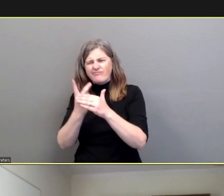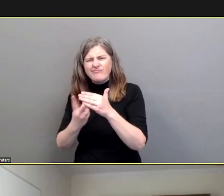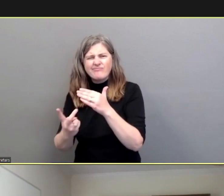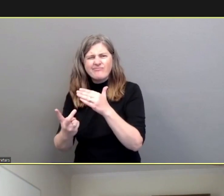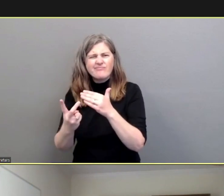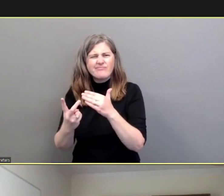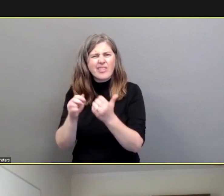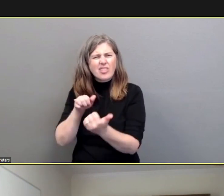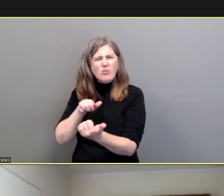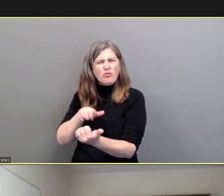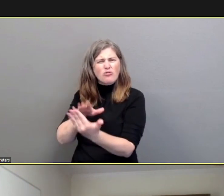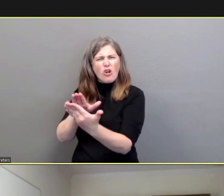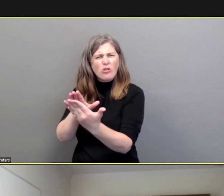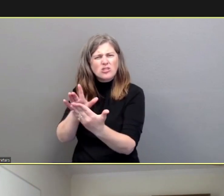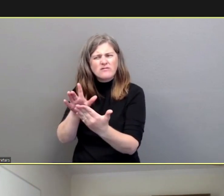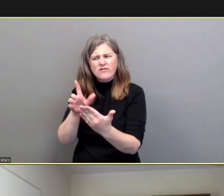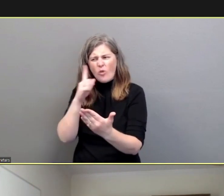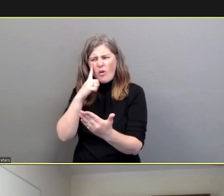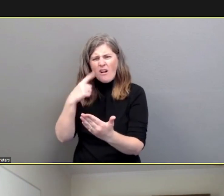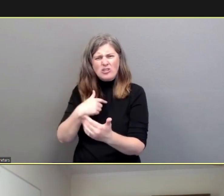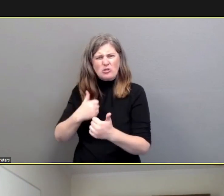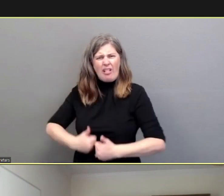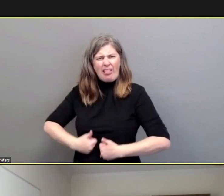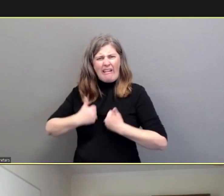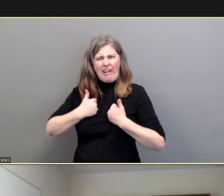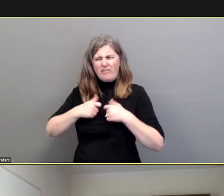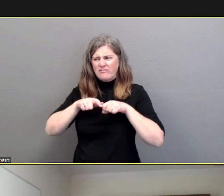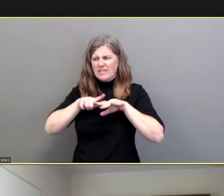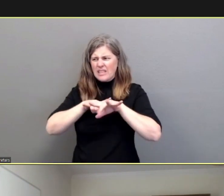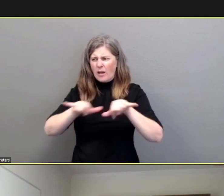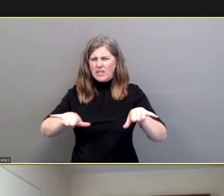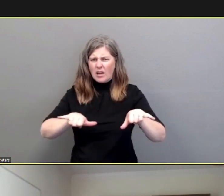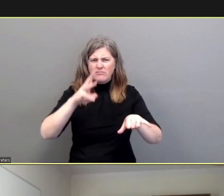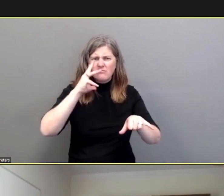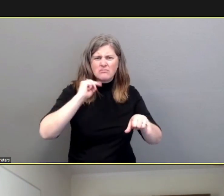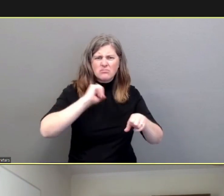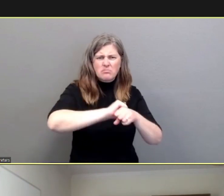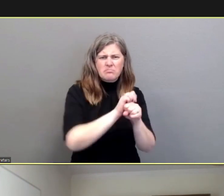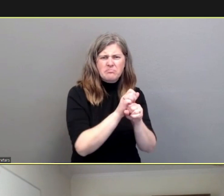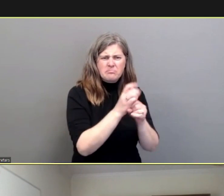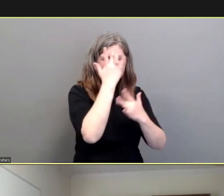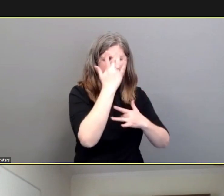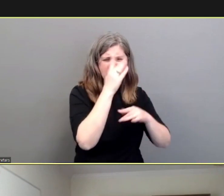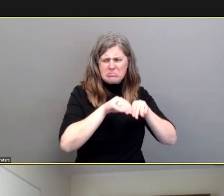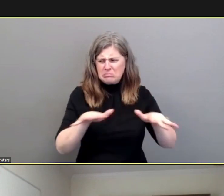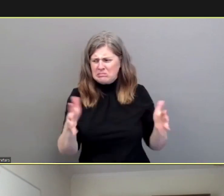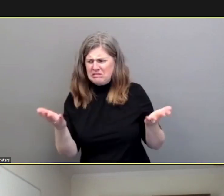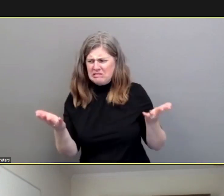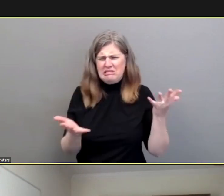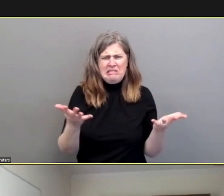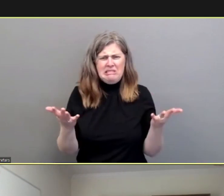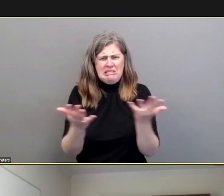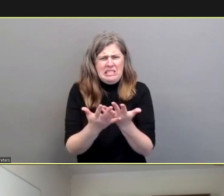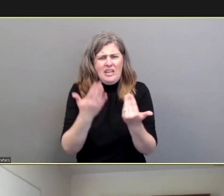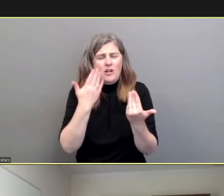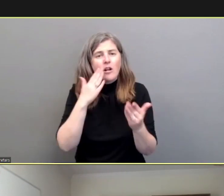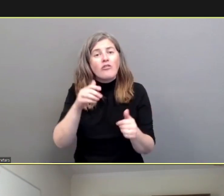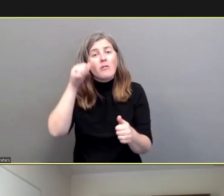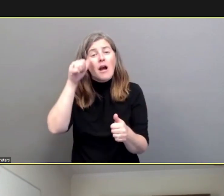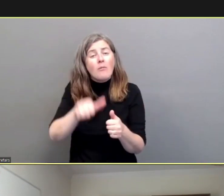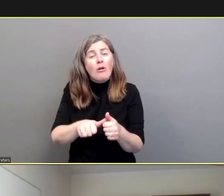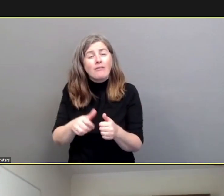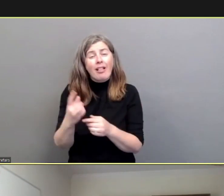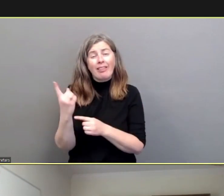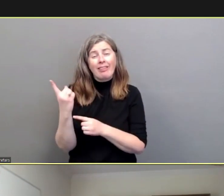to live within a pandemic? And we talked, you might remember a year ago, I was talking a lot about the dimmer switch, not